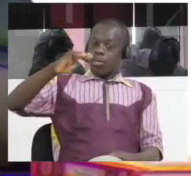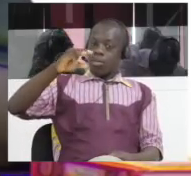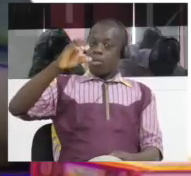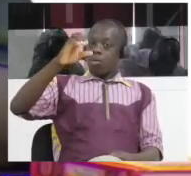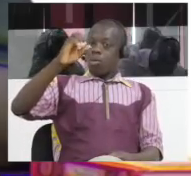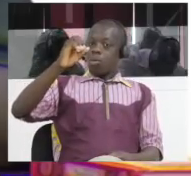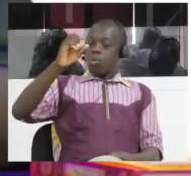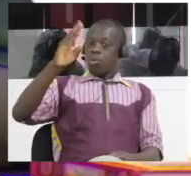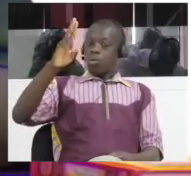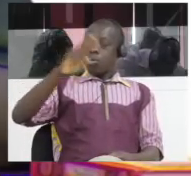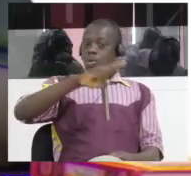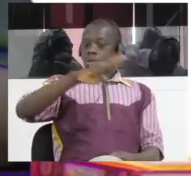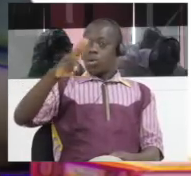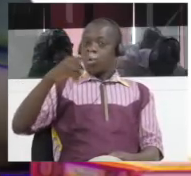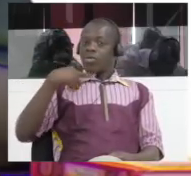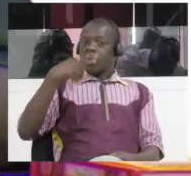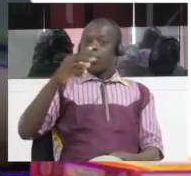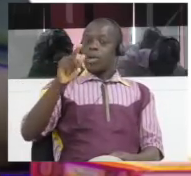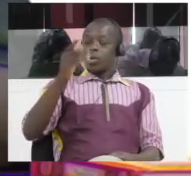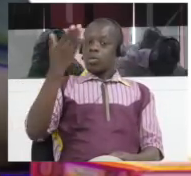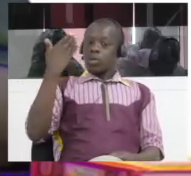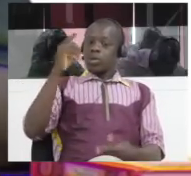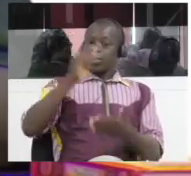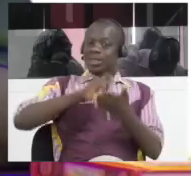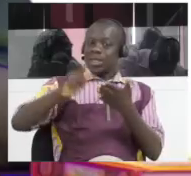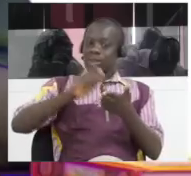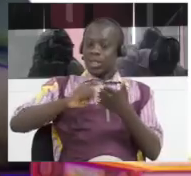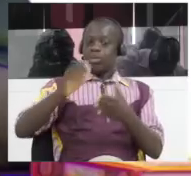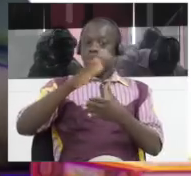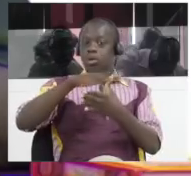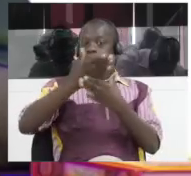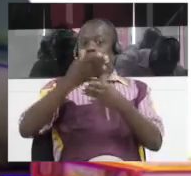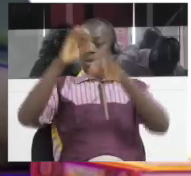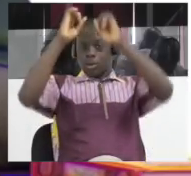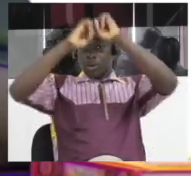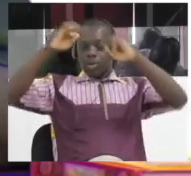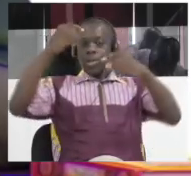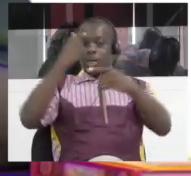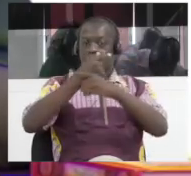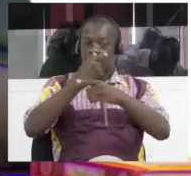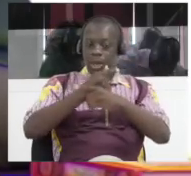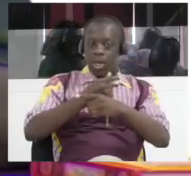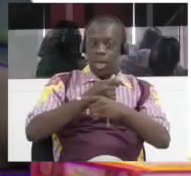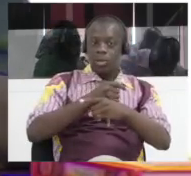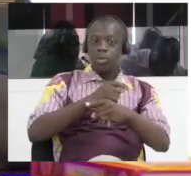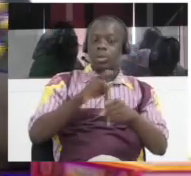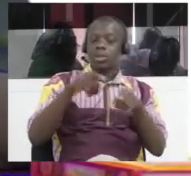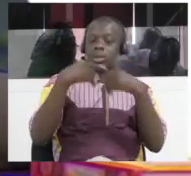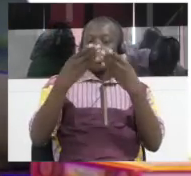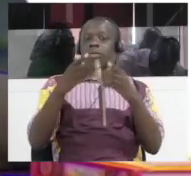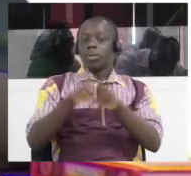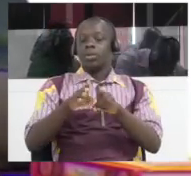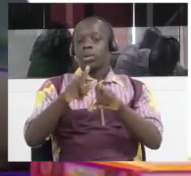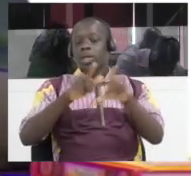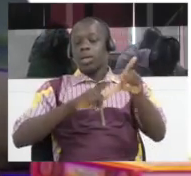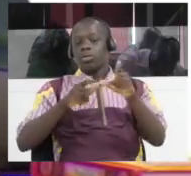the MOU or the note verbal that was signed between the government of the Gambia to designate the